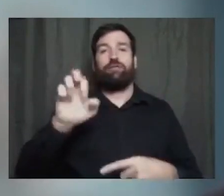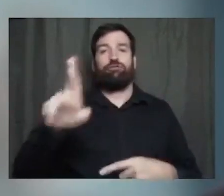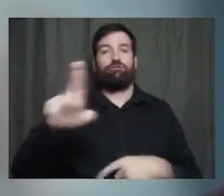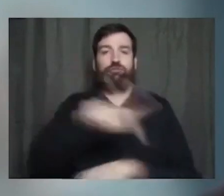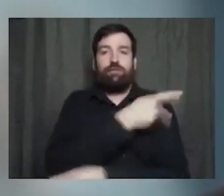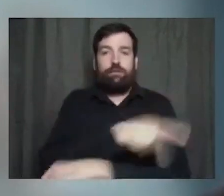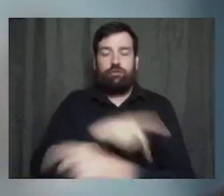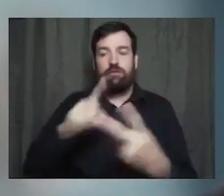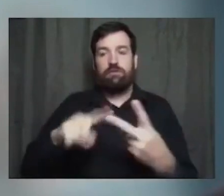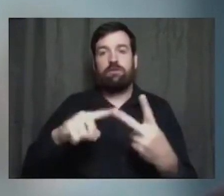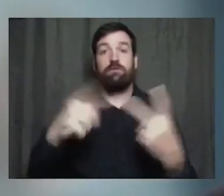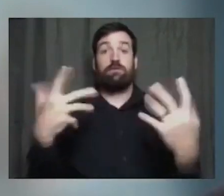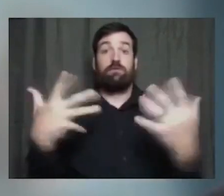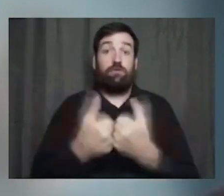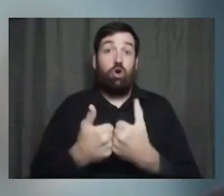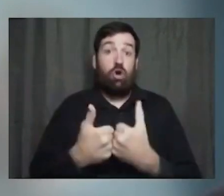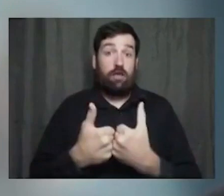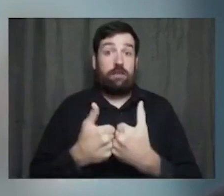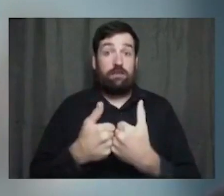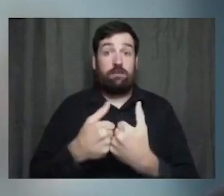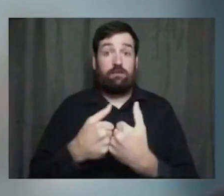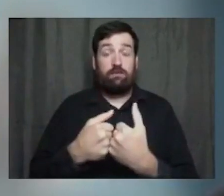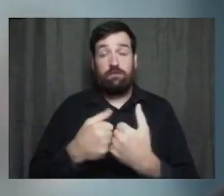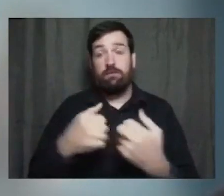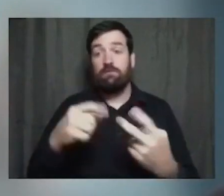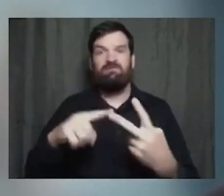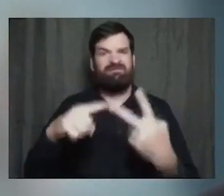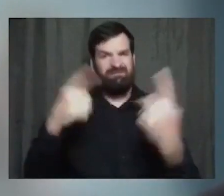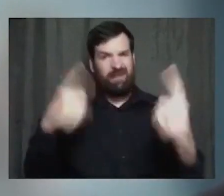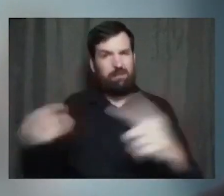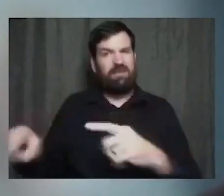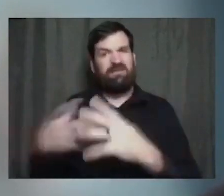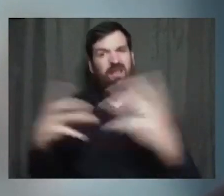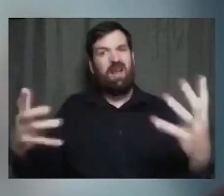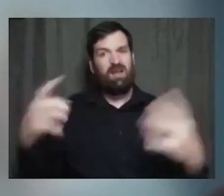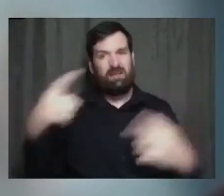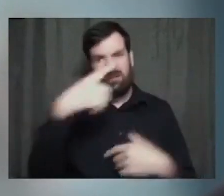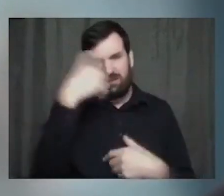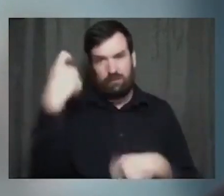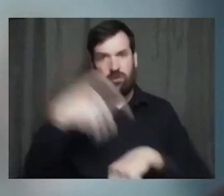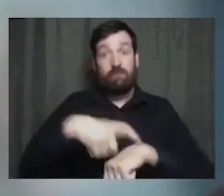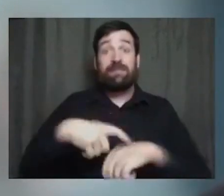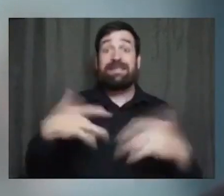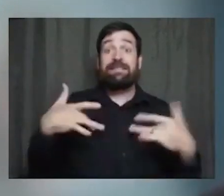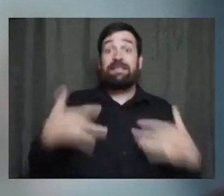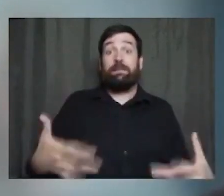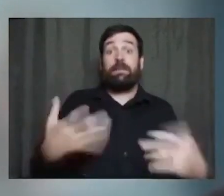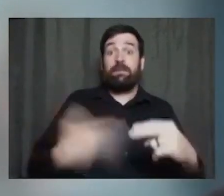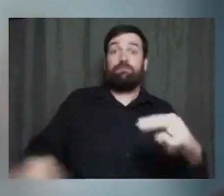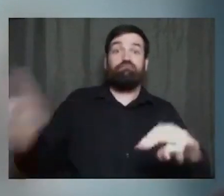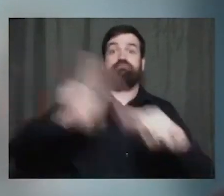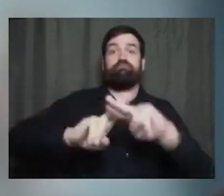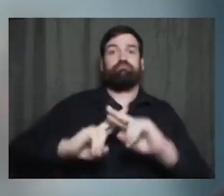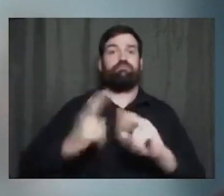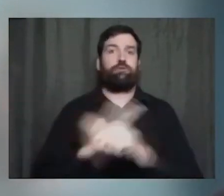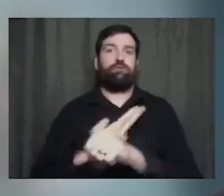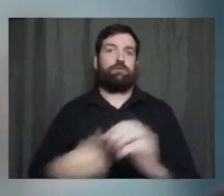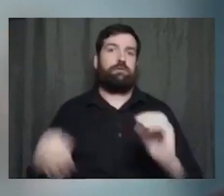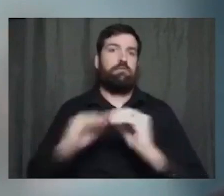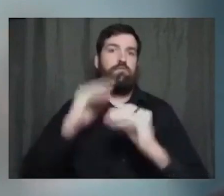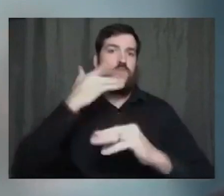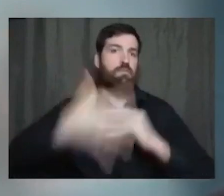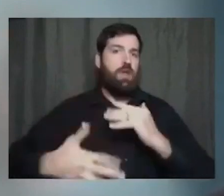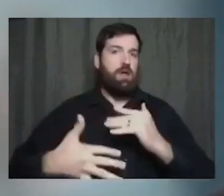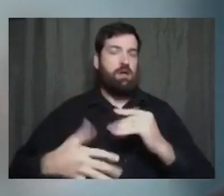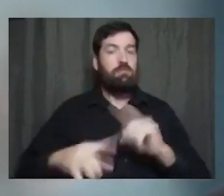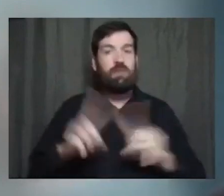victims, like you just shared. There's a lot of accidents that happen in the summer months, so the blood usage usually goes up anyway. But what we're seeing is